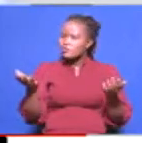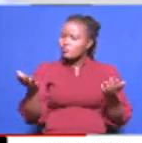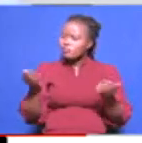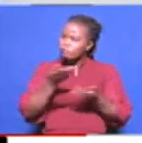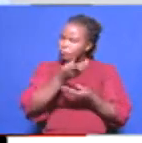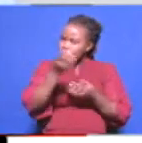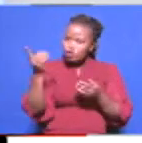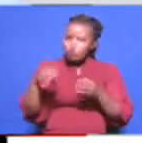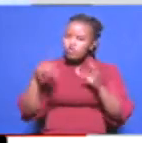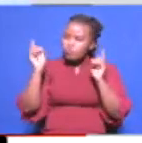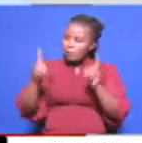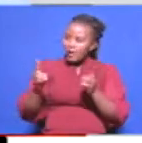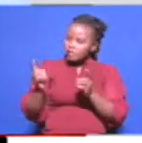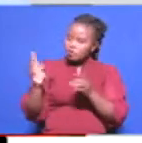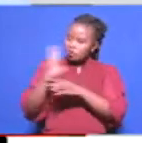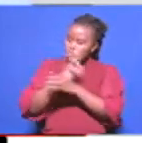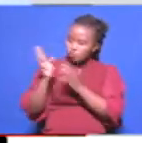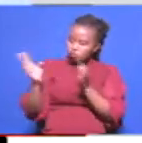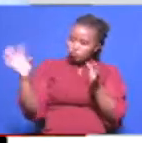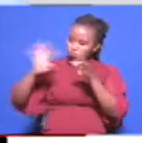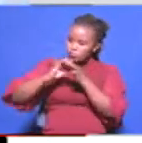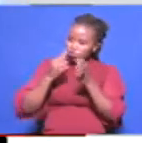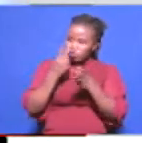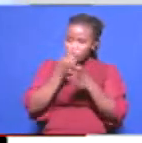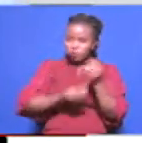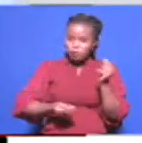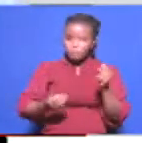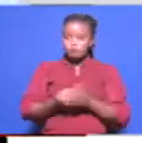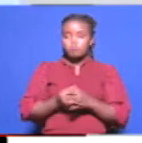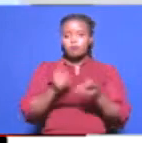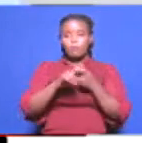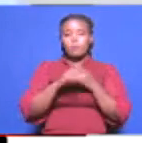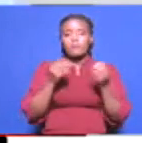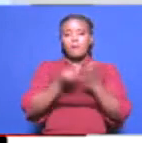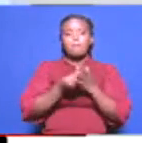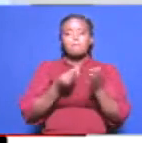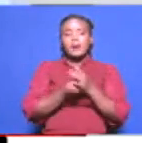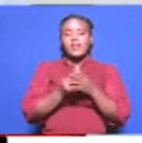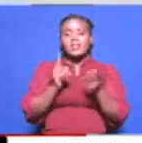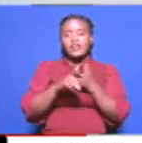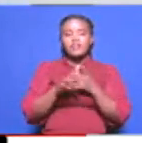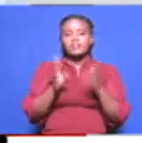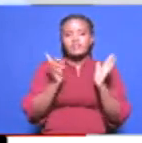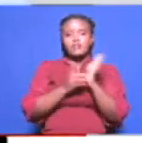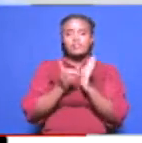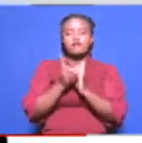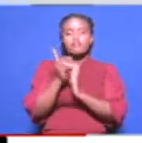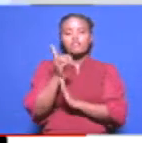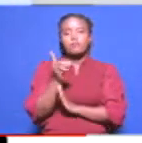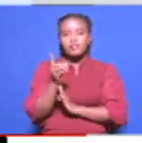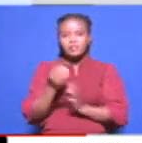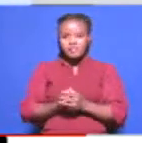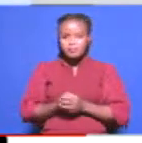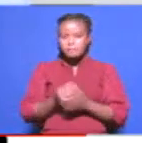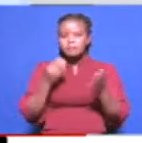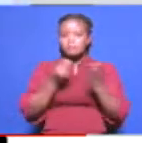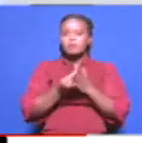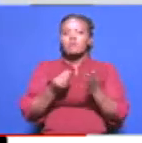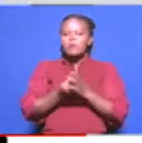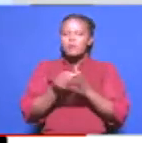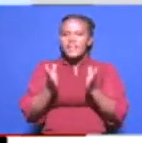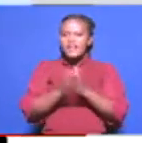unganisha mambo hayo mawili, pesa na utenda kazi. Sio pesa na